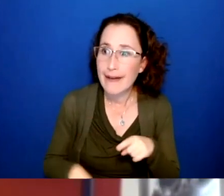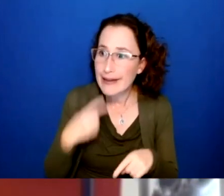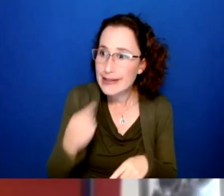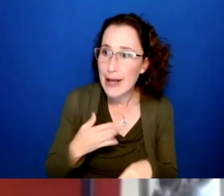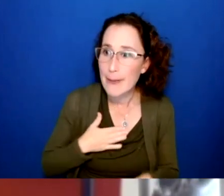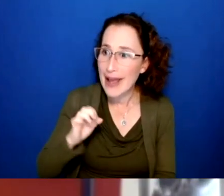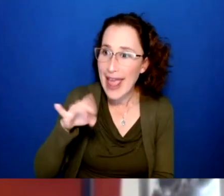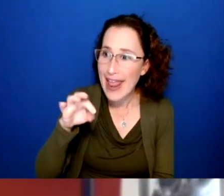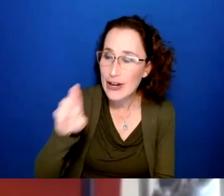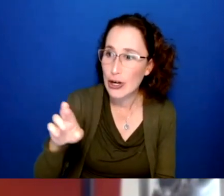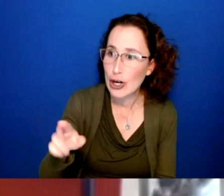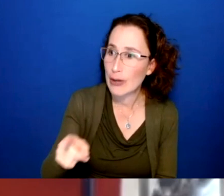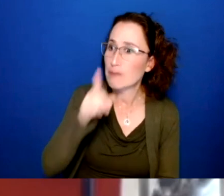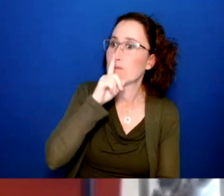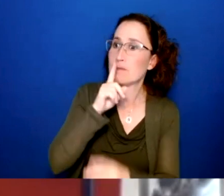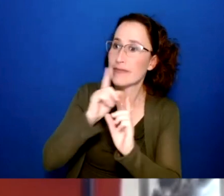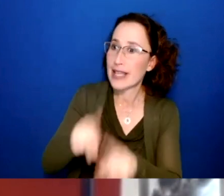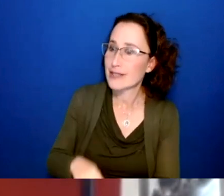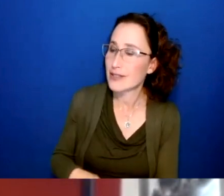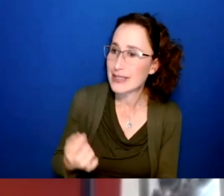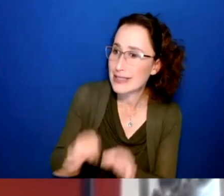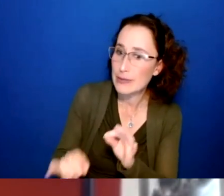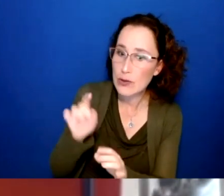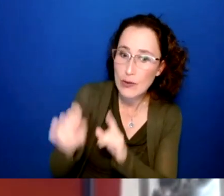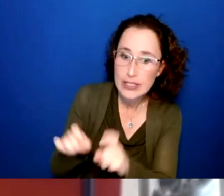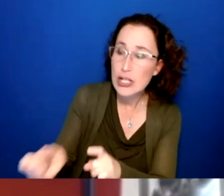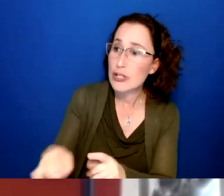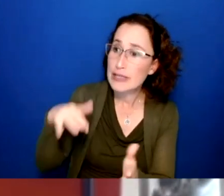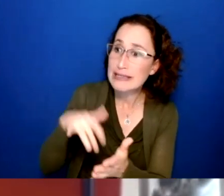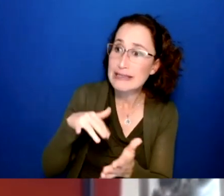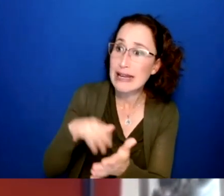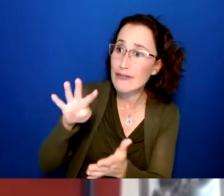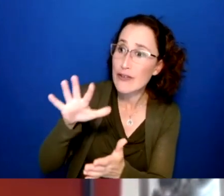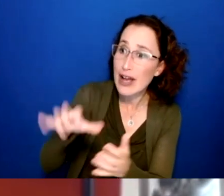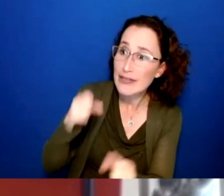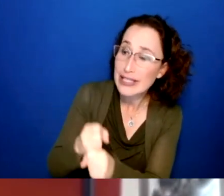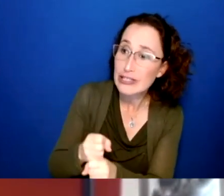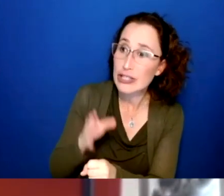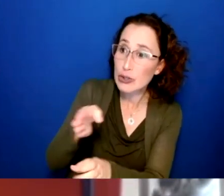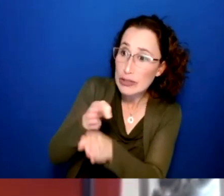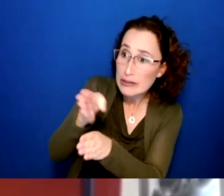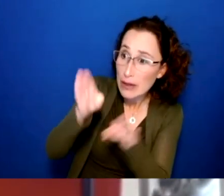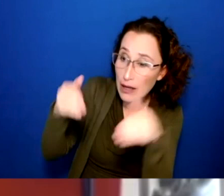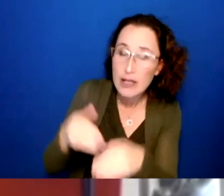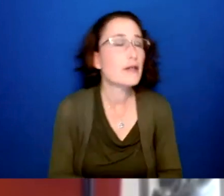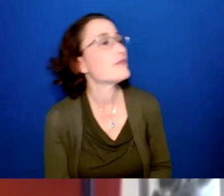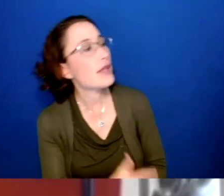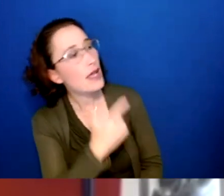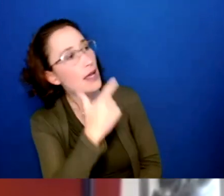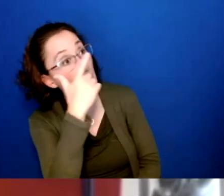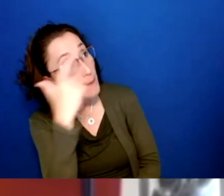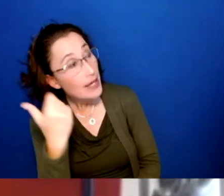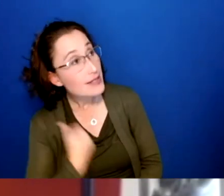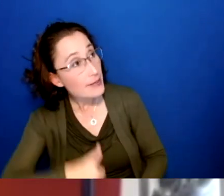And I was like, how come you can't give me an answer on this one simple question? He's like, you've been studying this for 45 years. It's your specialty. And he said, it's because I've been studying it